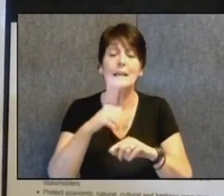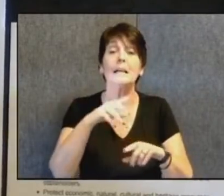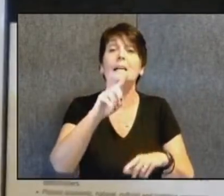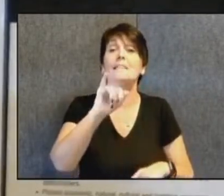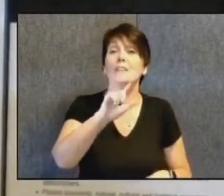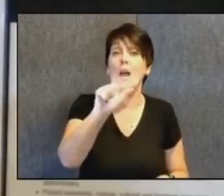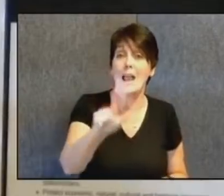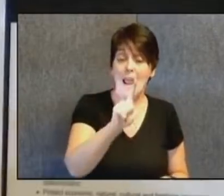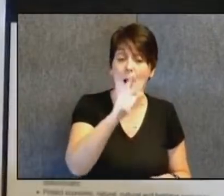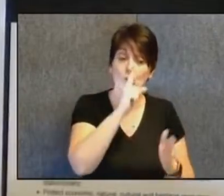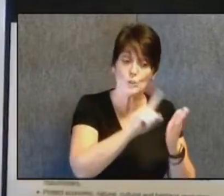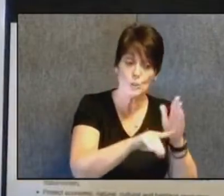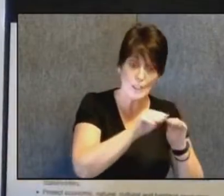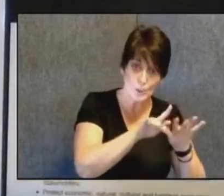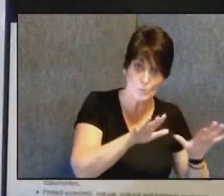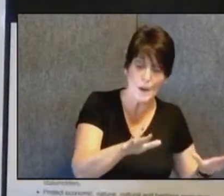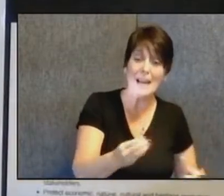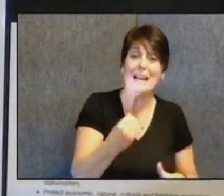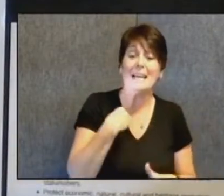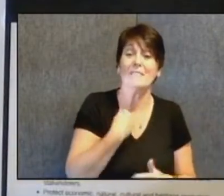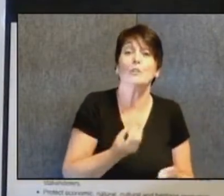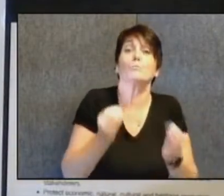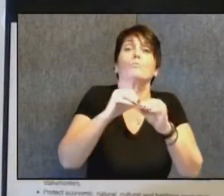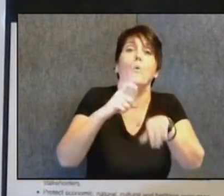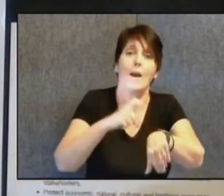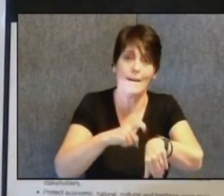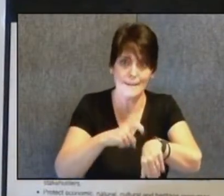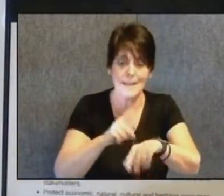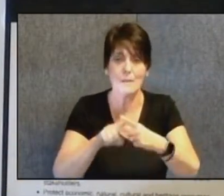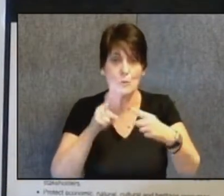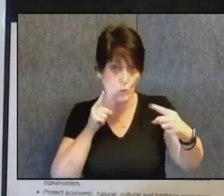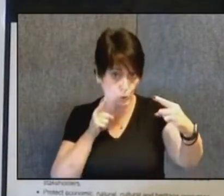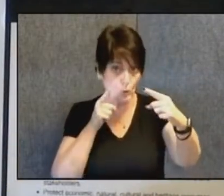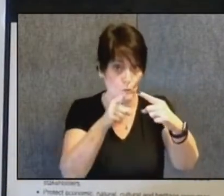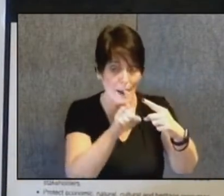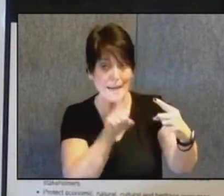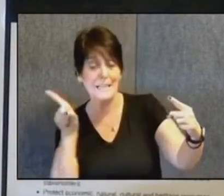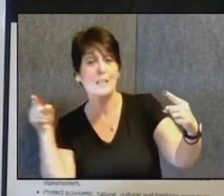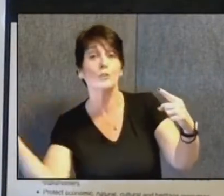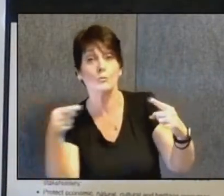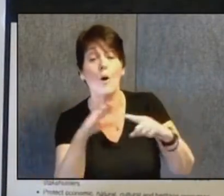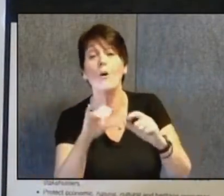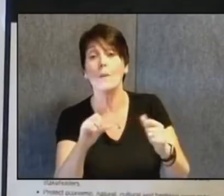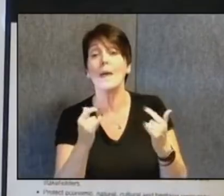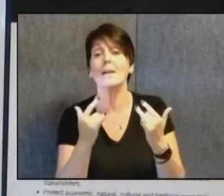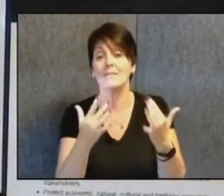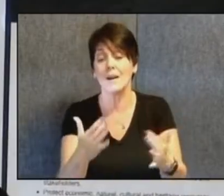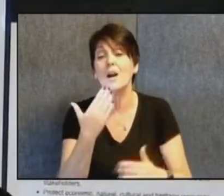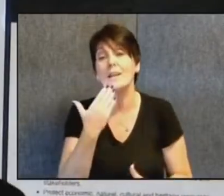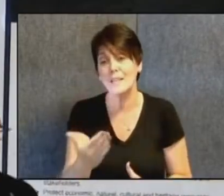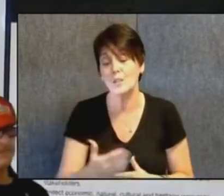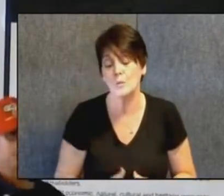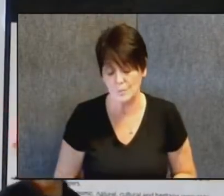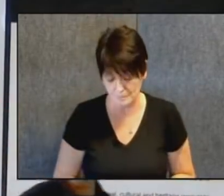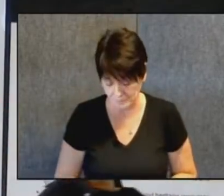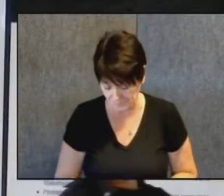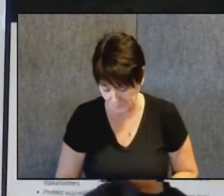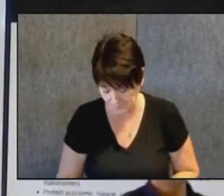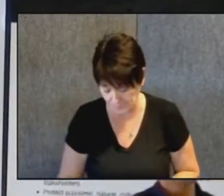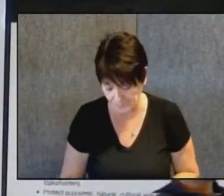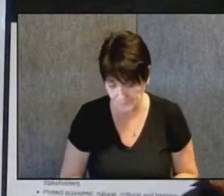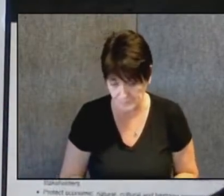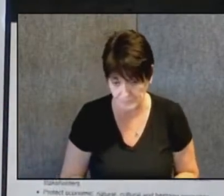to check the spread of it, to buy us time to get up there and go direct and indirect on that fire. Thank you.